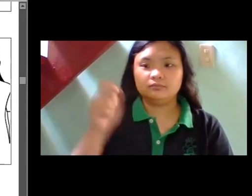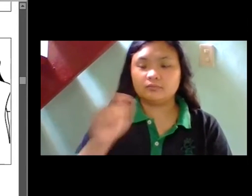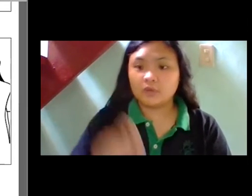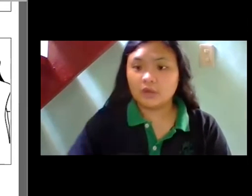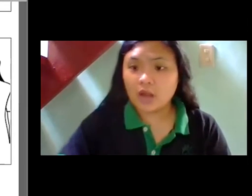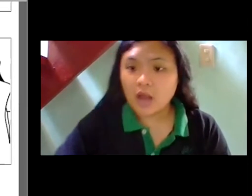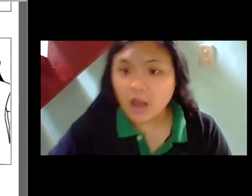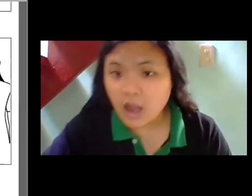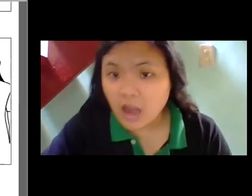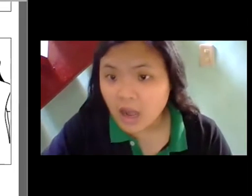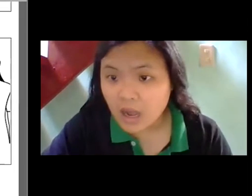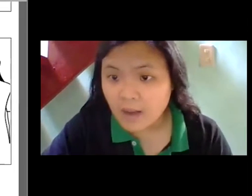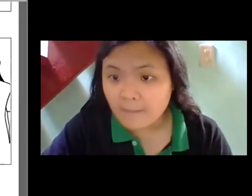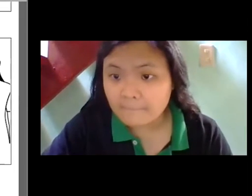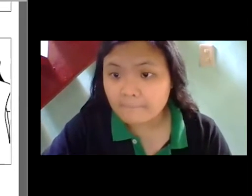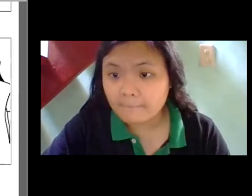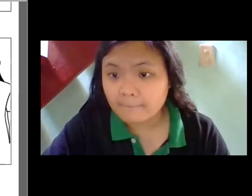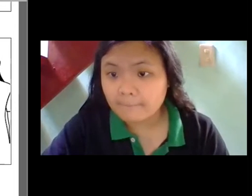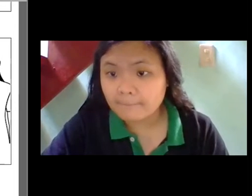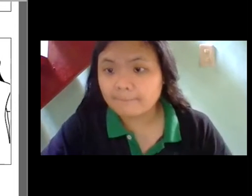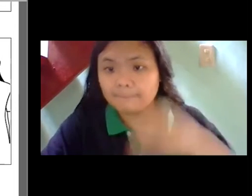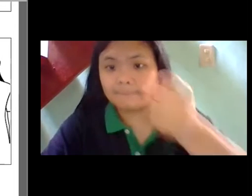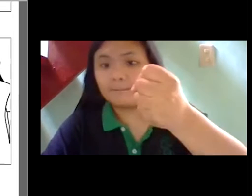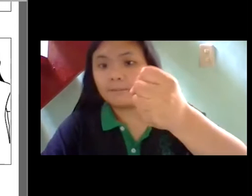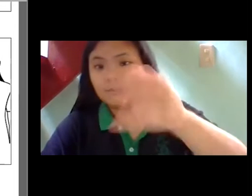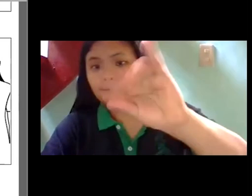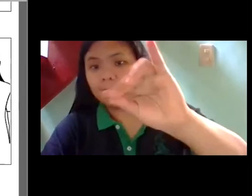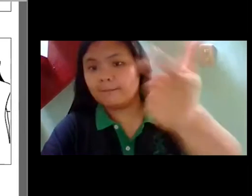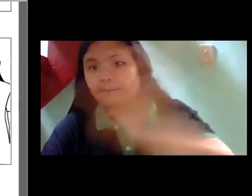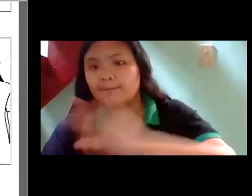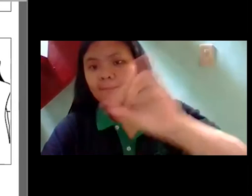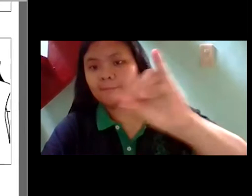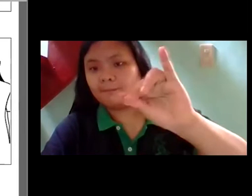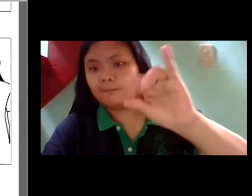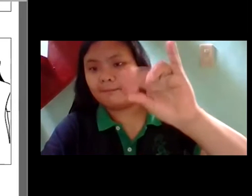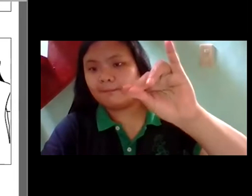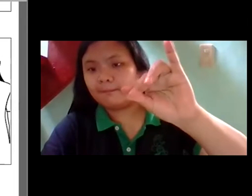What color is her ball pen? Yeah.